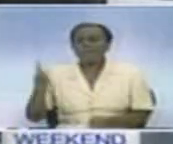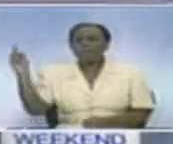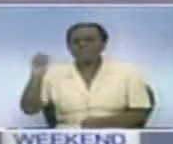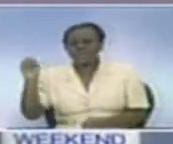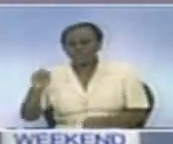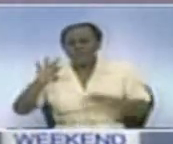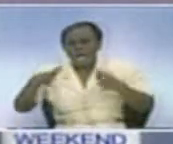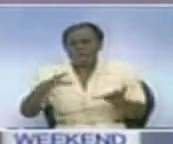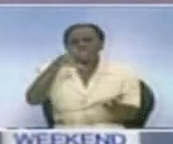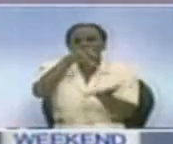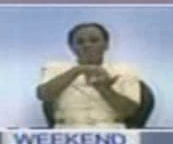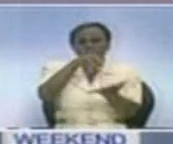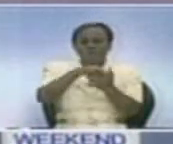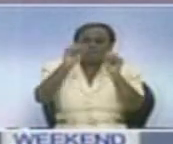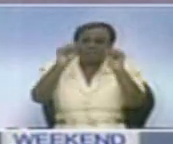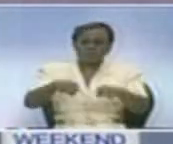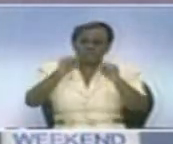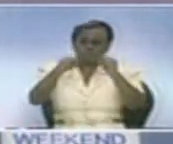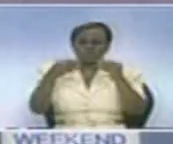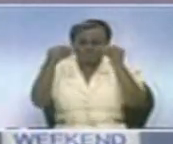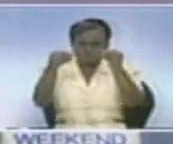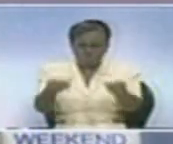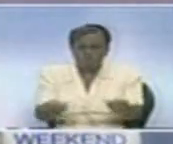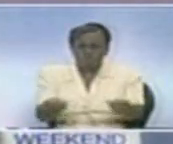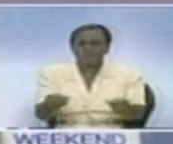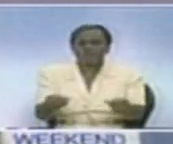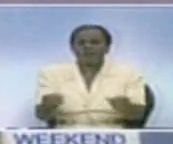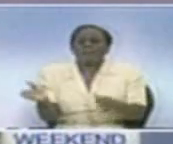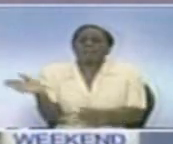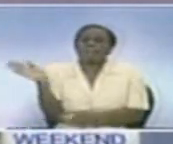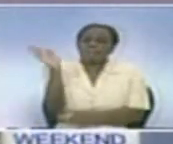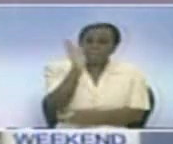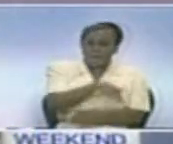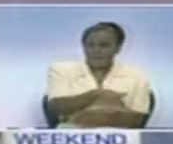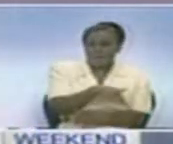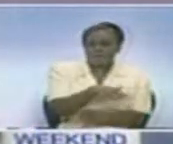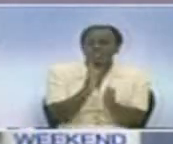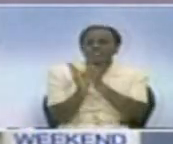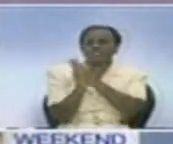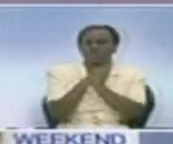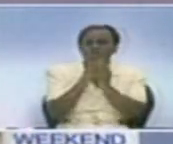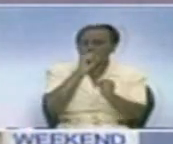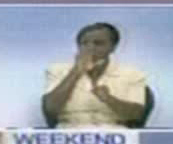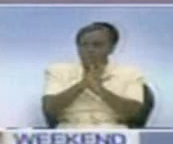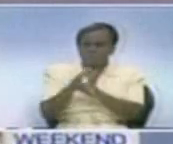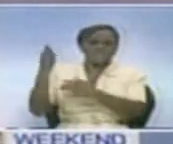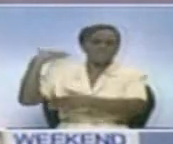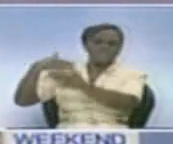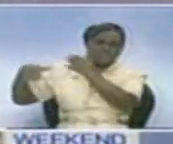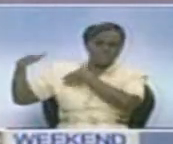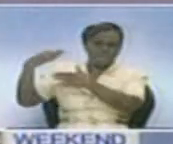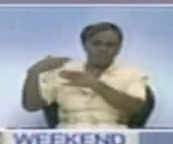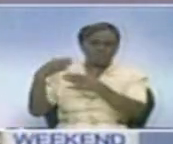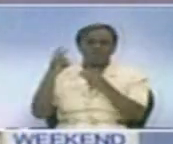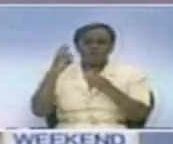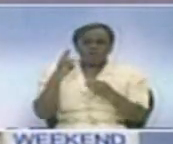how the situation can be resolved. And we want to take you back to that story we had promised you earlier, contingent